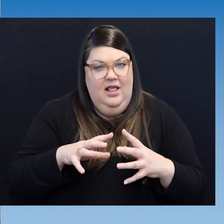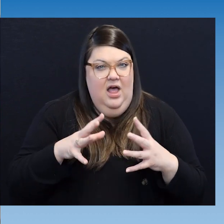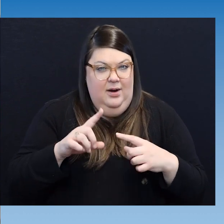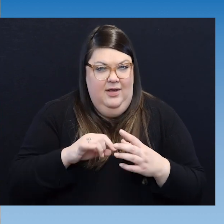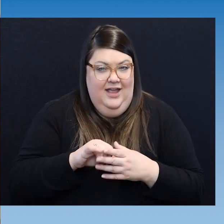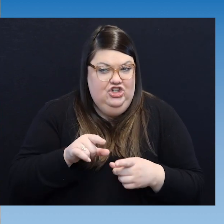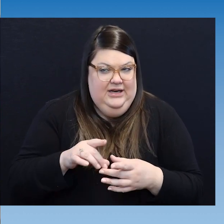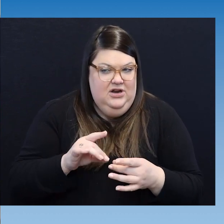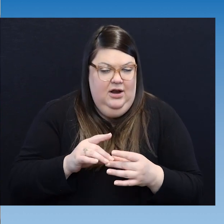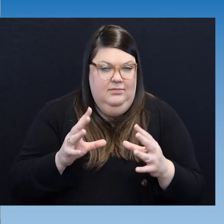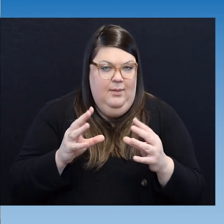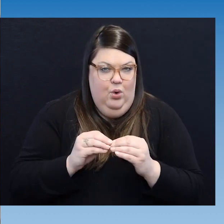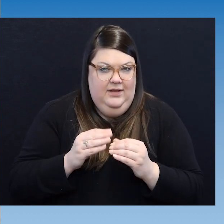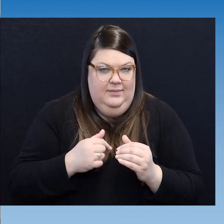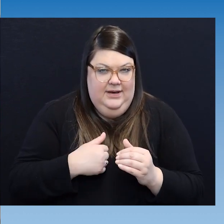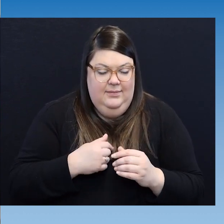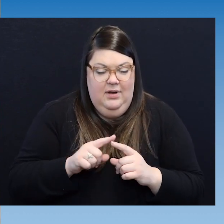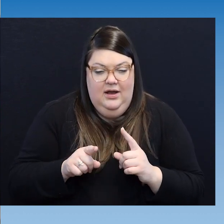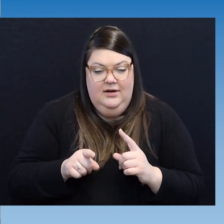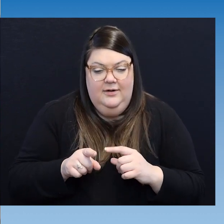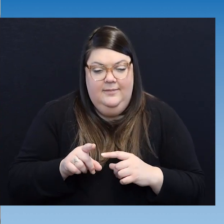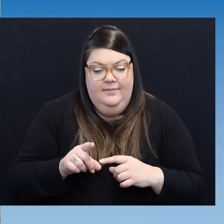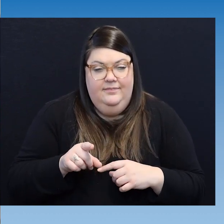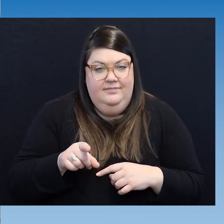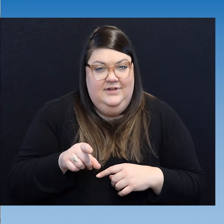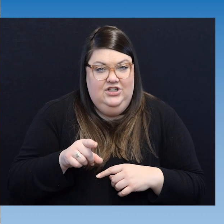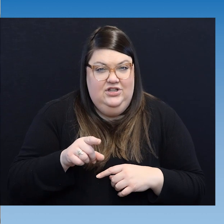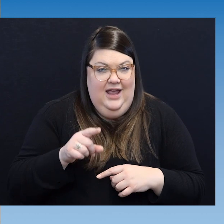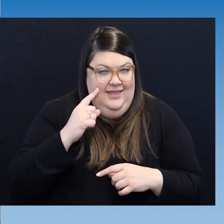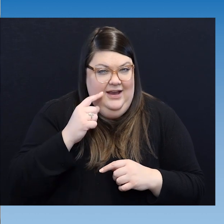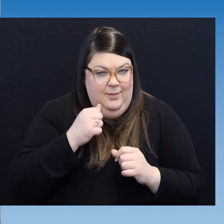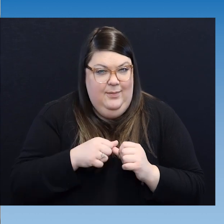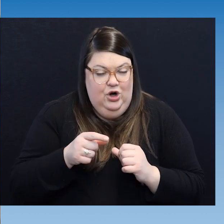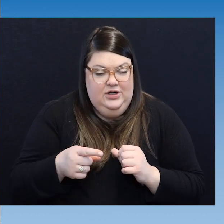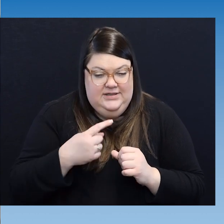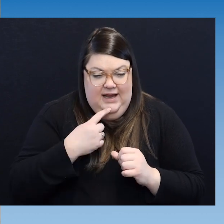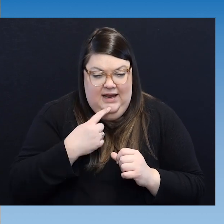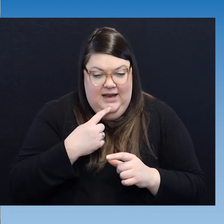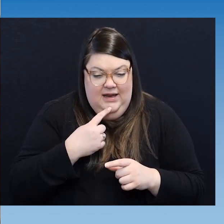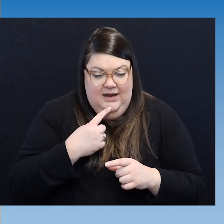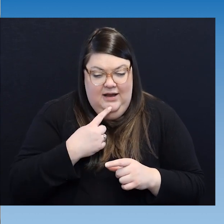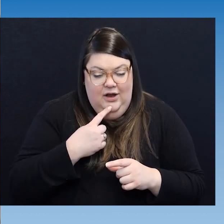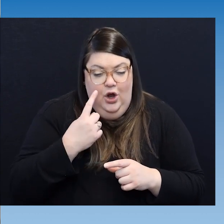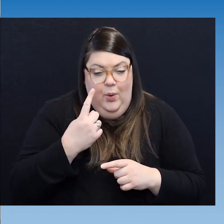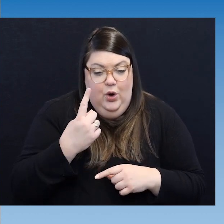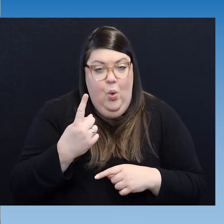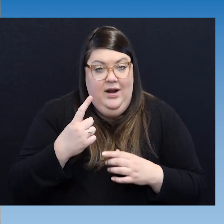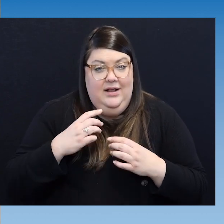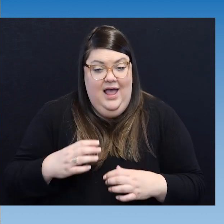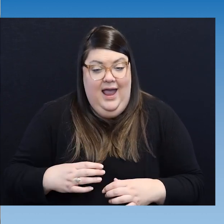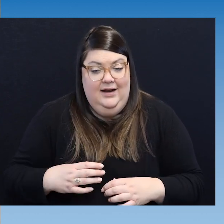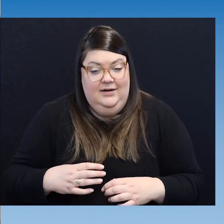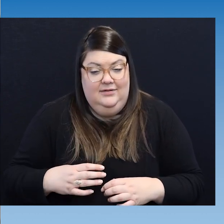talk much more about this than I can, but you know, even just, I think I remember her saying, you know, when one